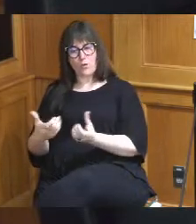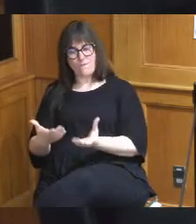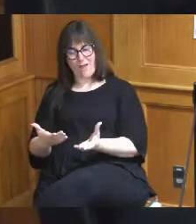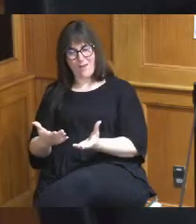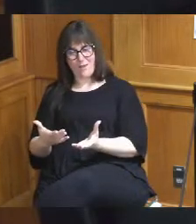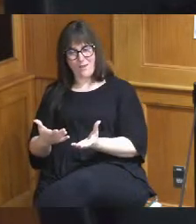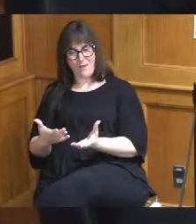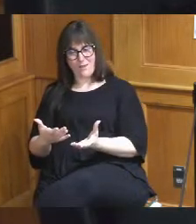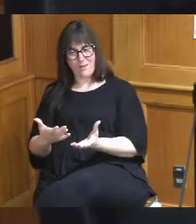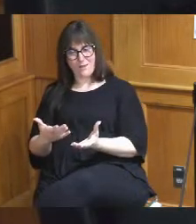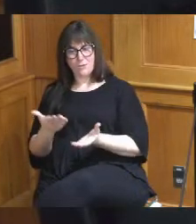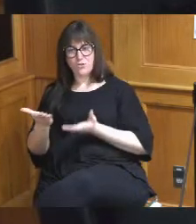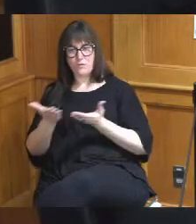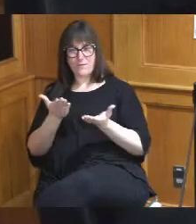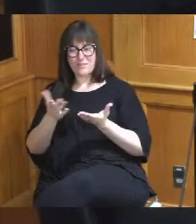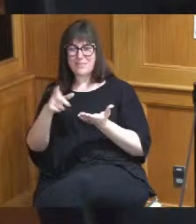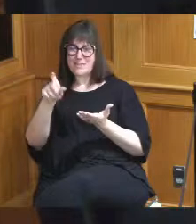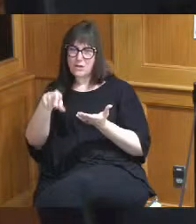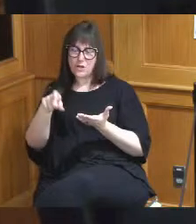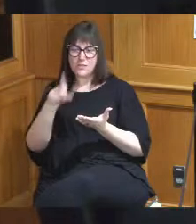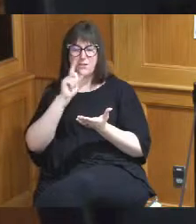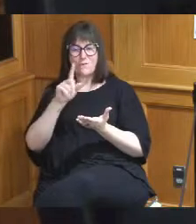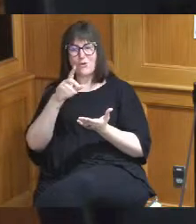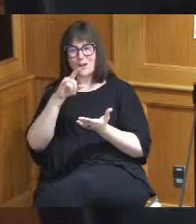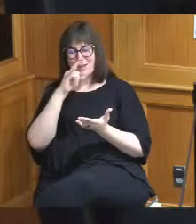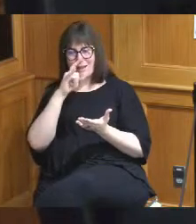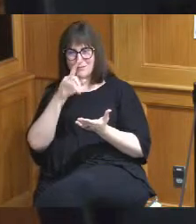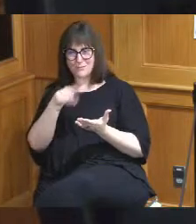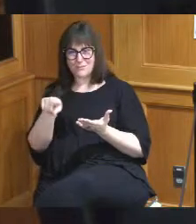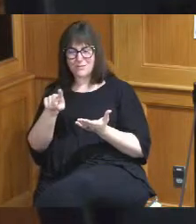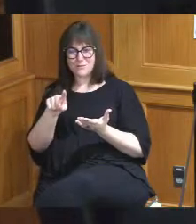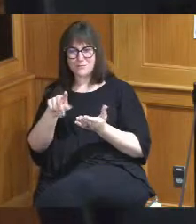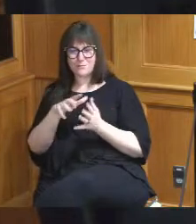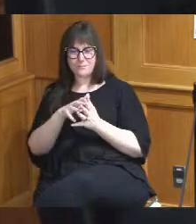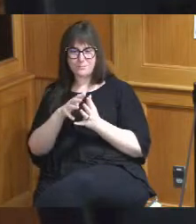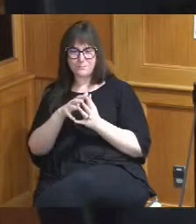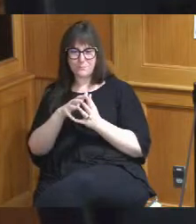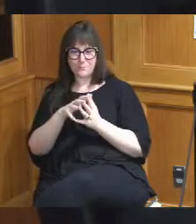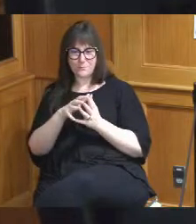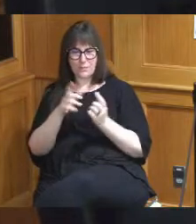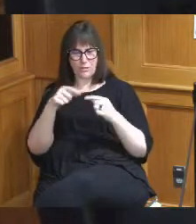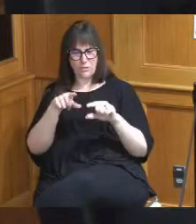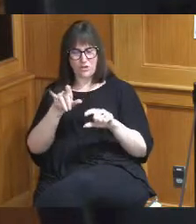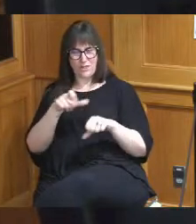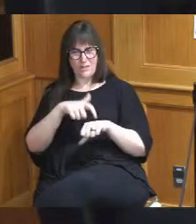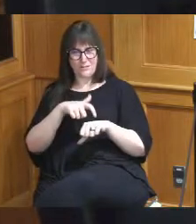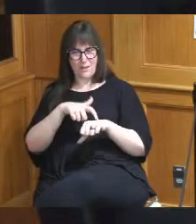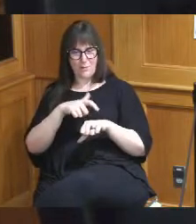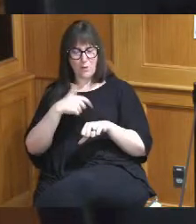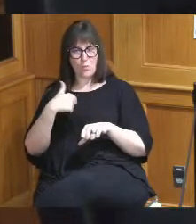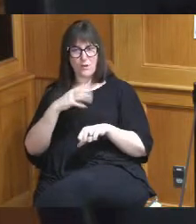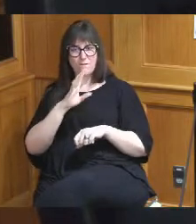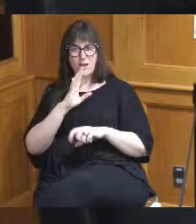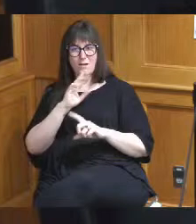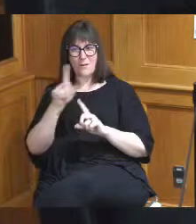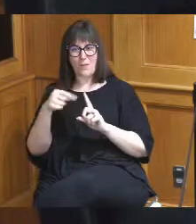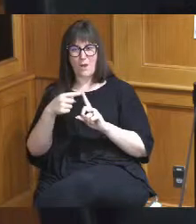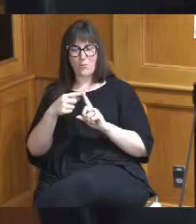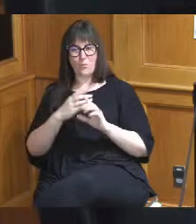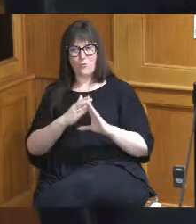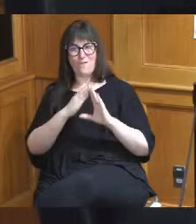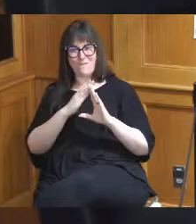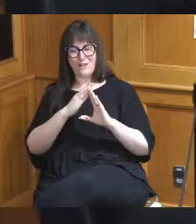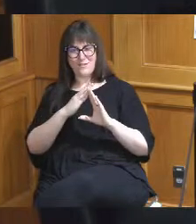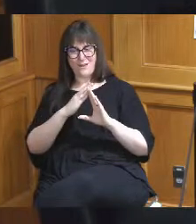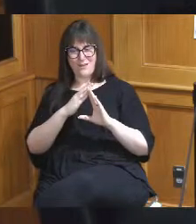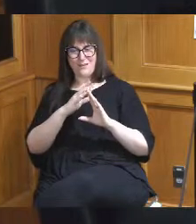providing the services that are so necessary for the kids. But in that work, we talked about prevention a number of years